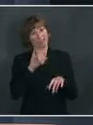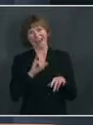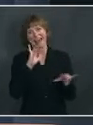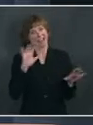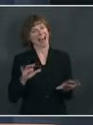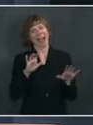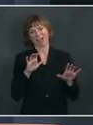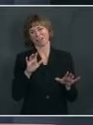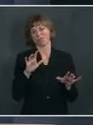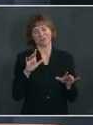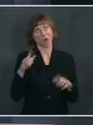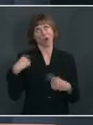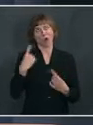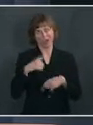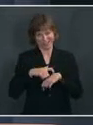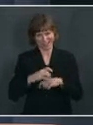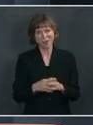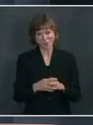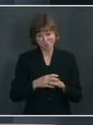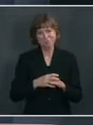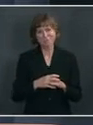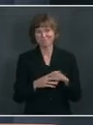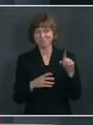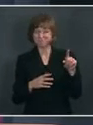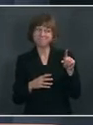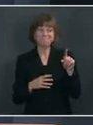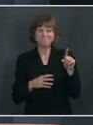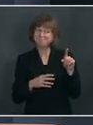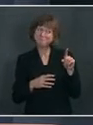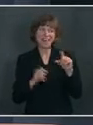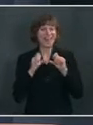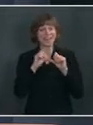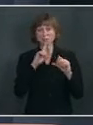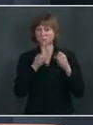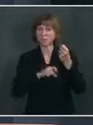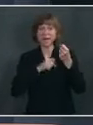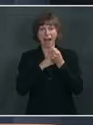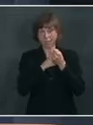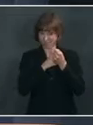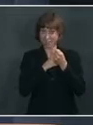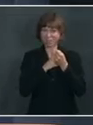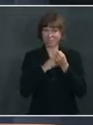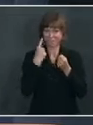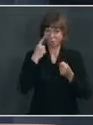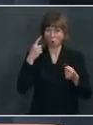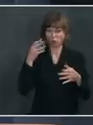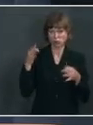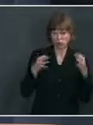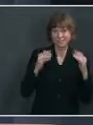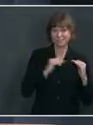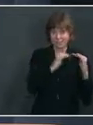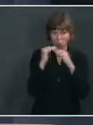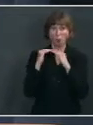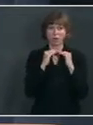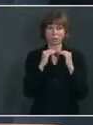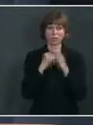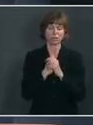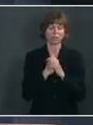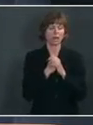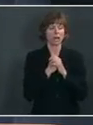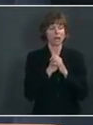some time, and he has been continues to be an advocate, as we know, for justice, for equality, and